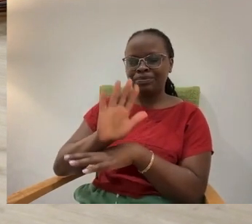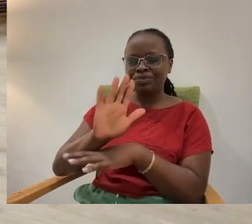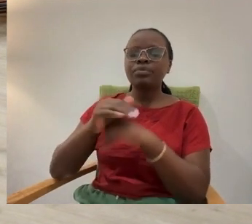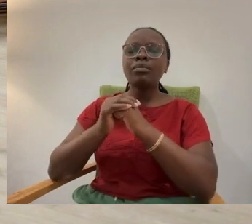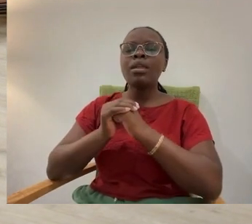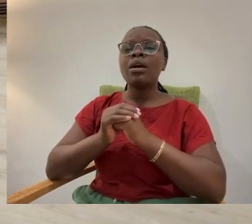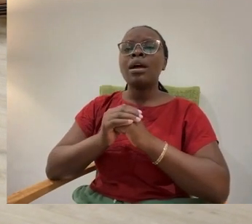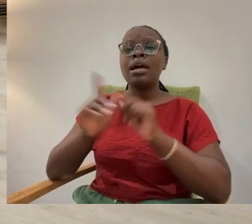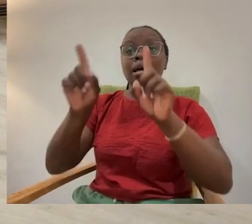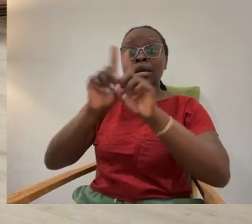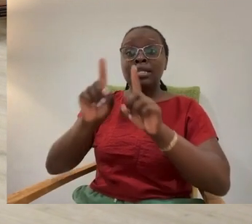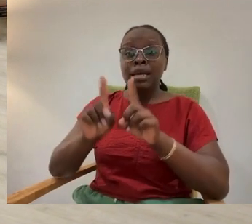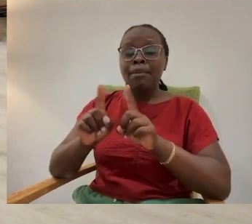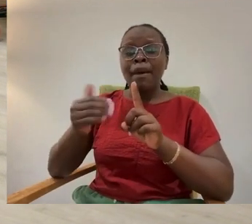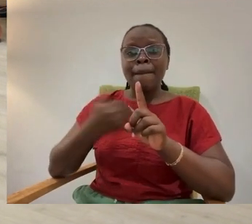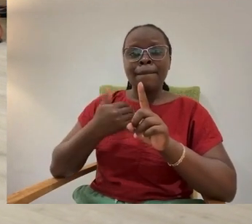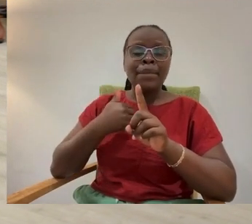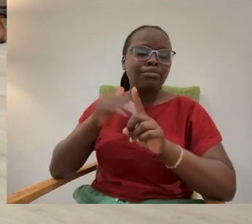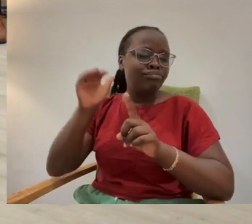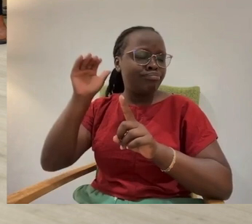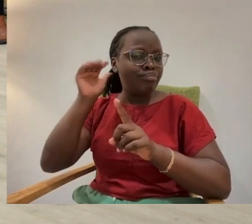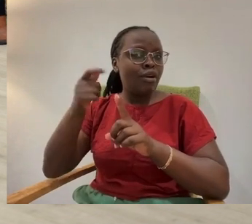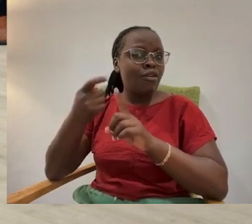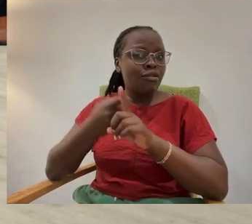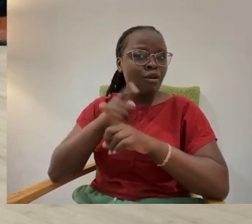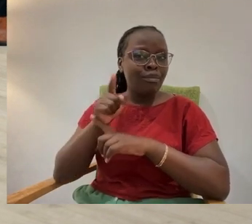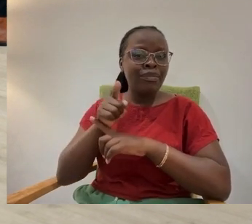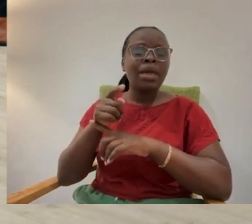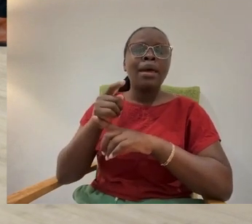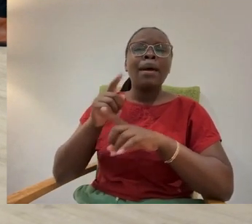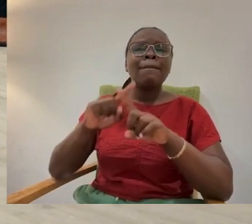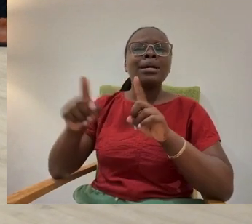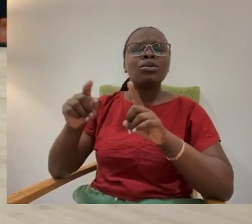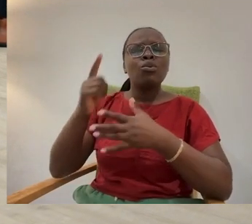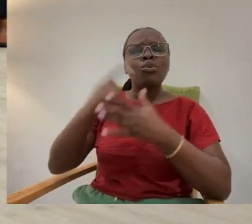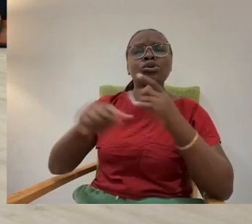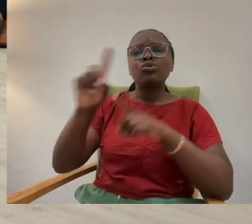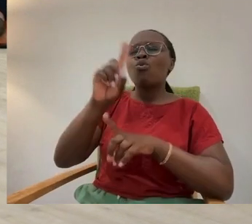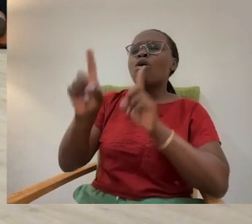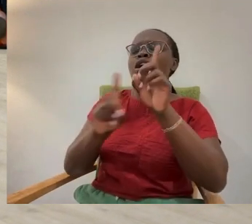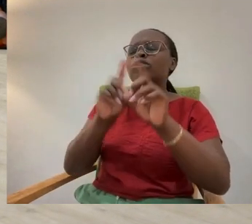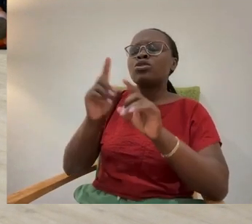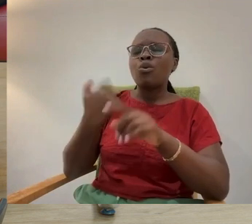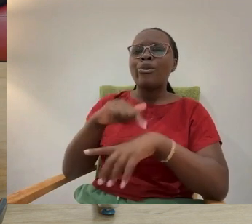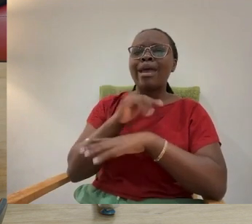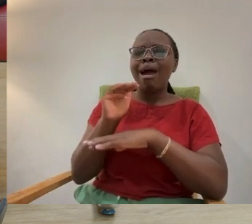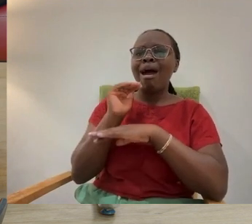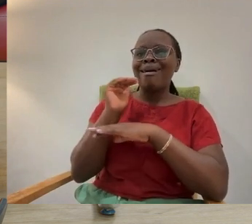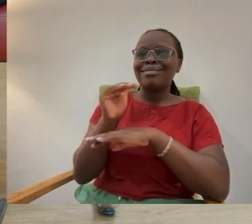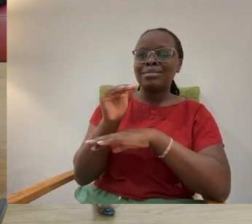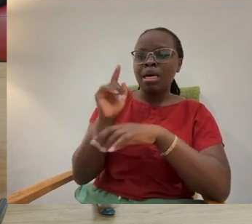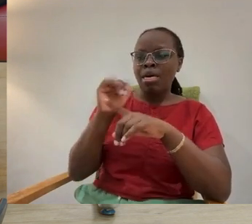And Alexei, I want to hear from you after Adan has a chance to follow up. But what are the questions we should be asking or we're not asking,